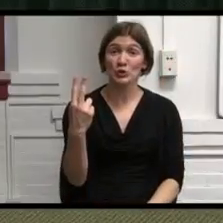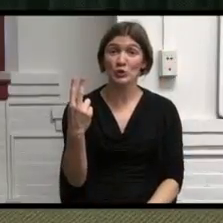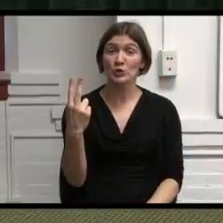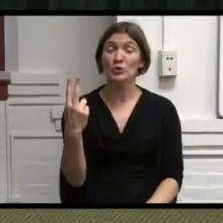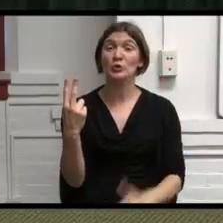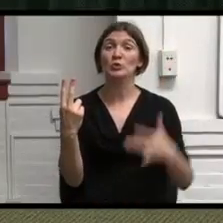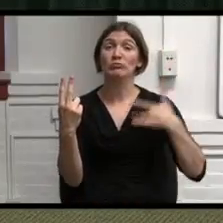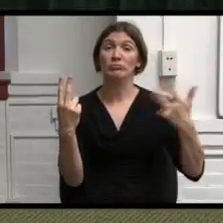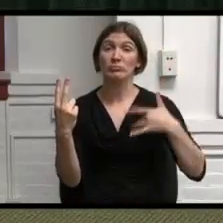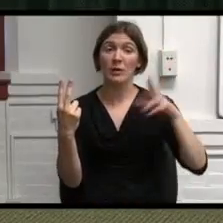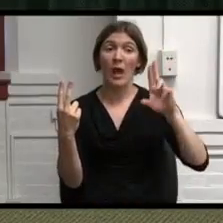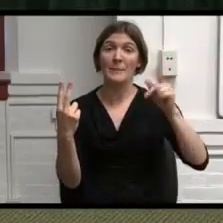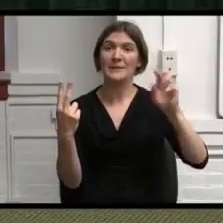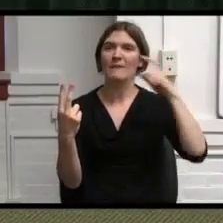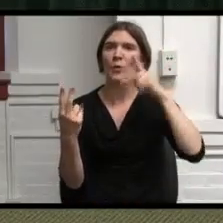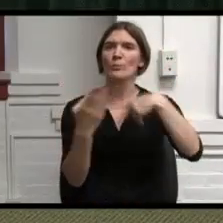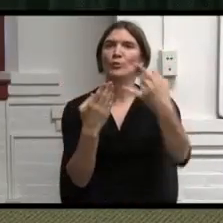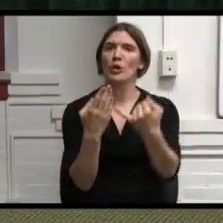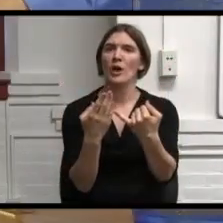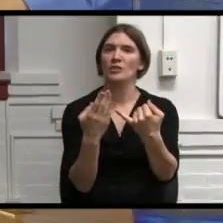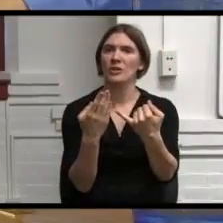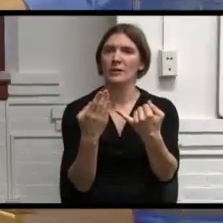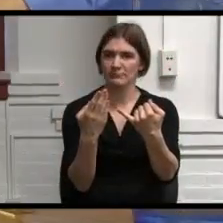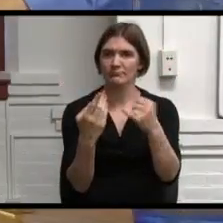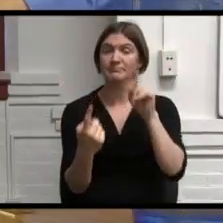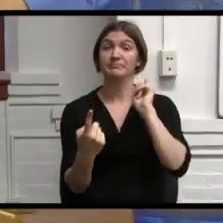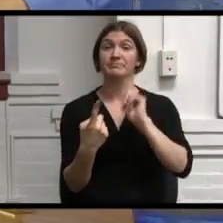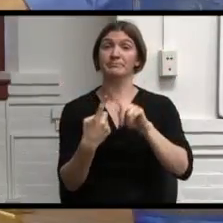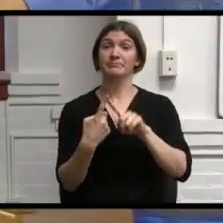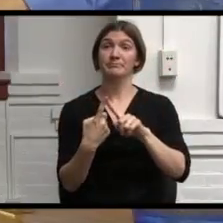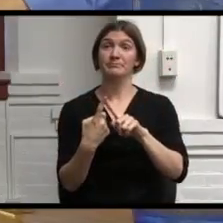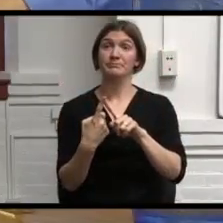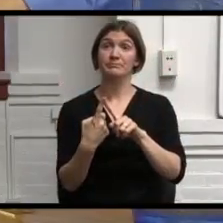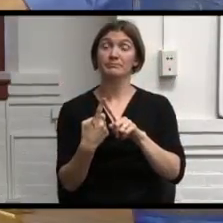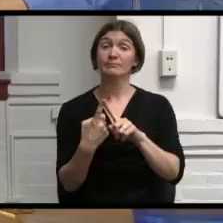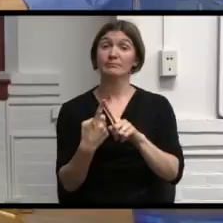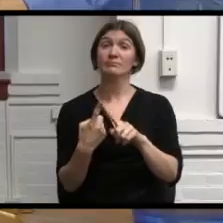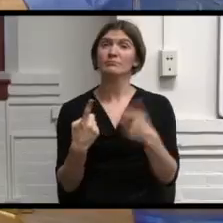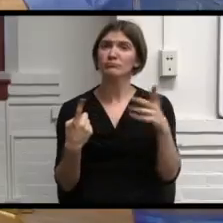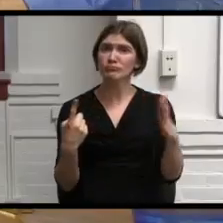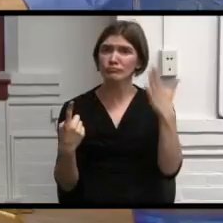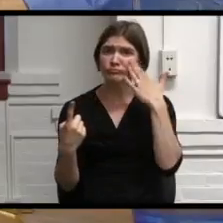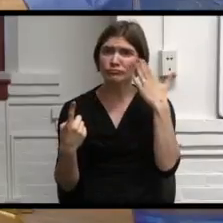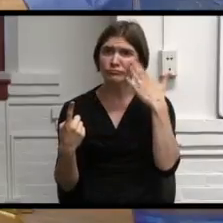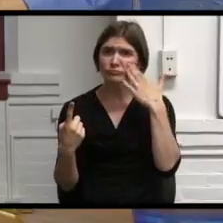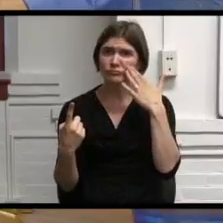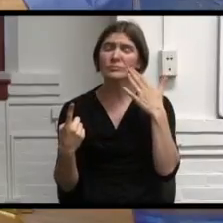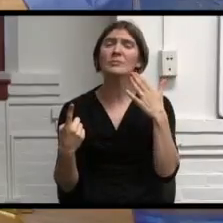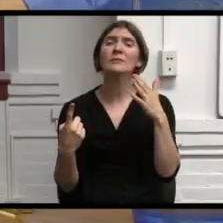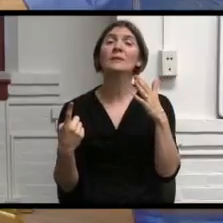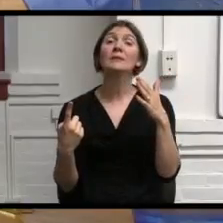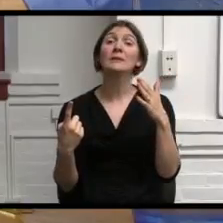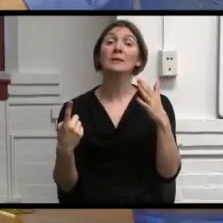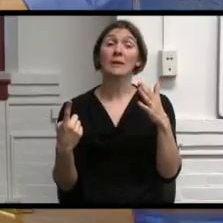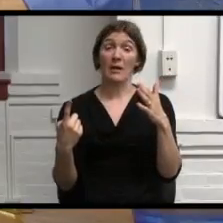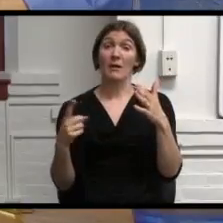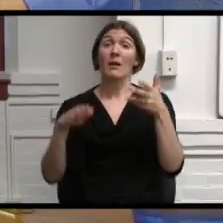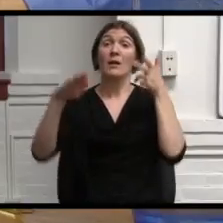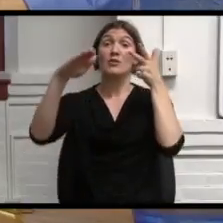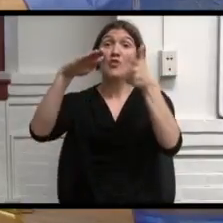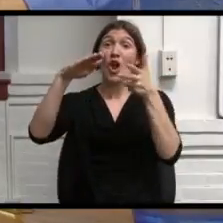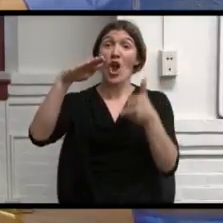update to the board and to the public about. The first is that, as many people may have recognized, the eastern stairwell at the